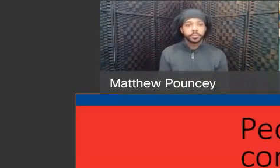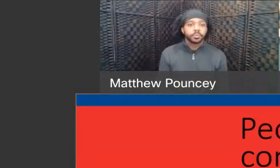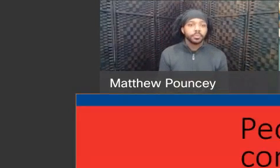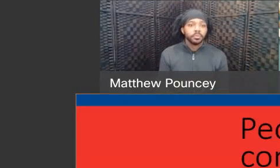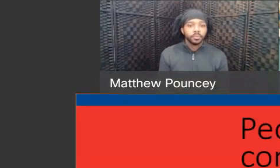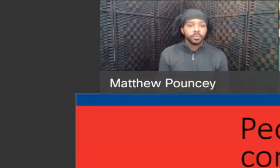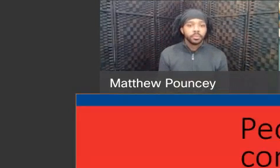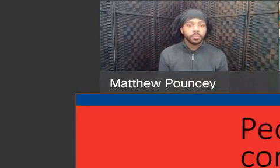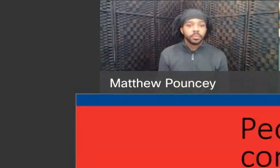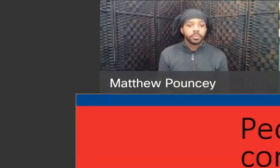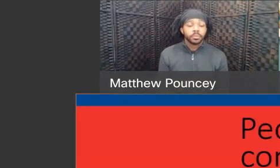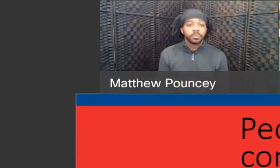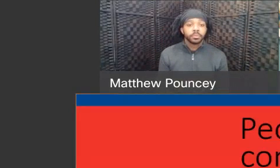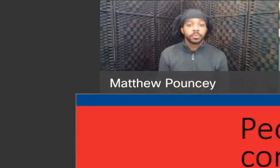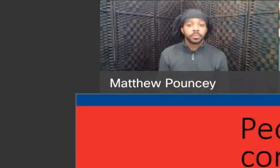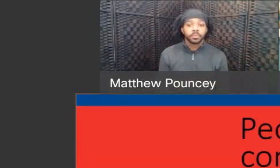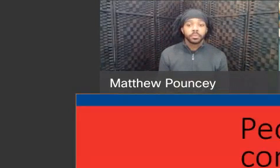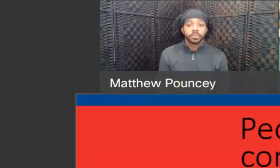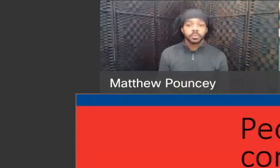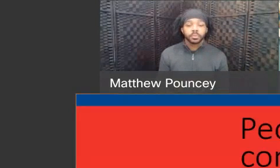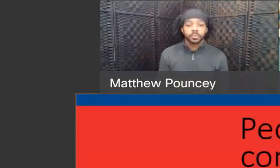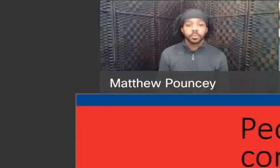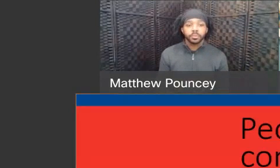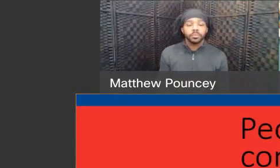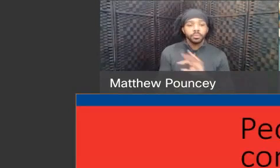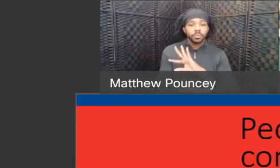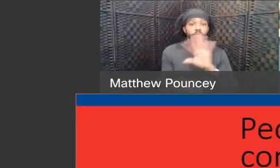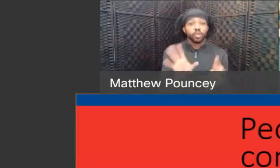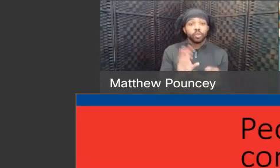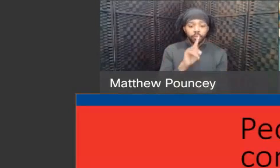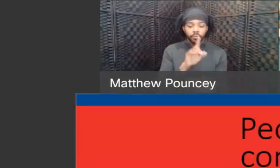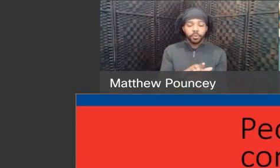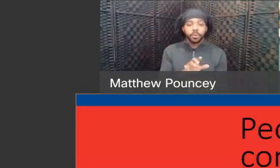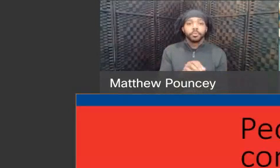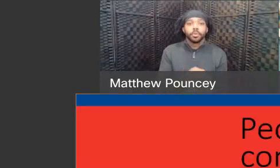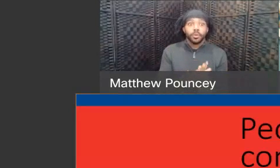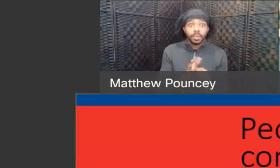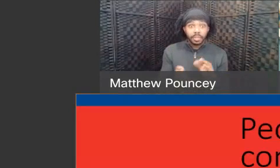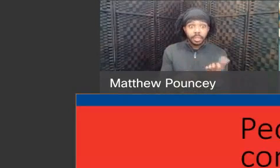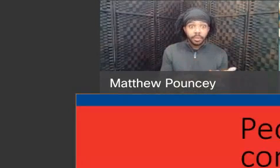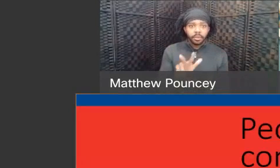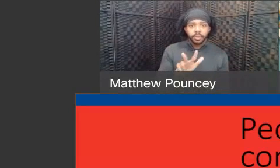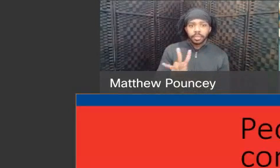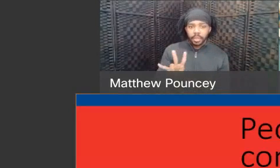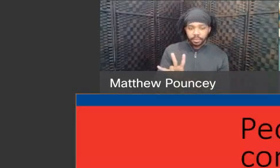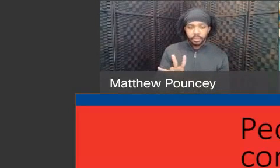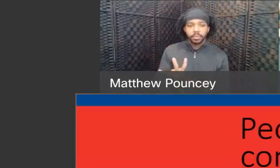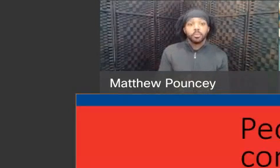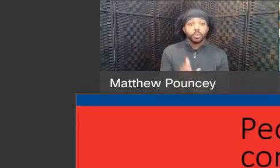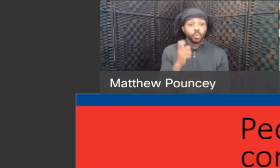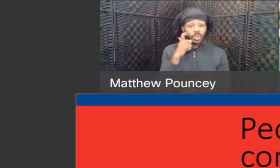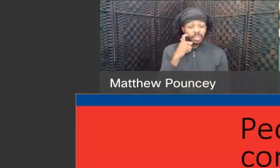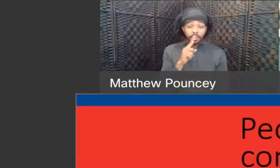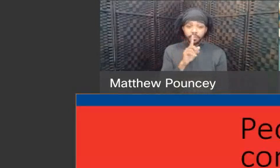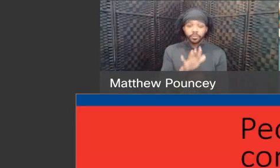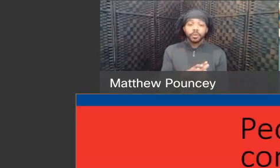And so the total confirmed COVID deaths are 37, and the most recent confirmed COVID death